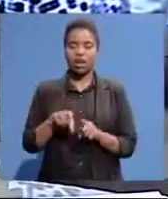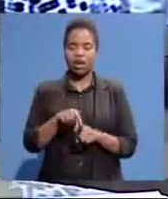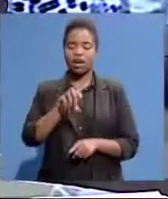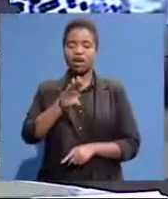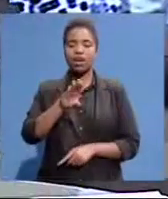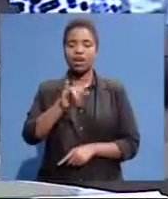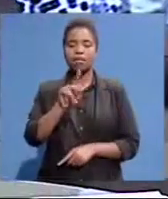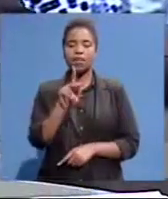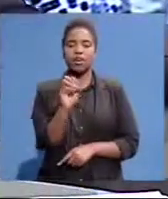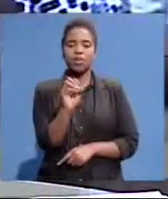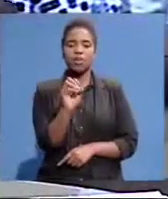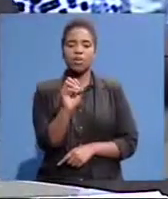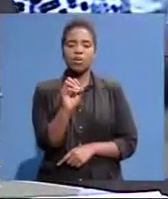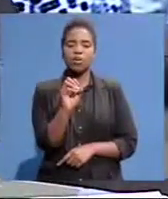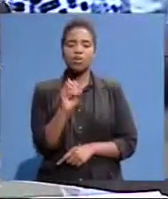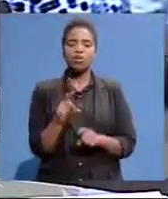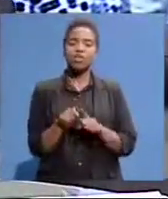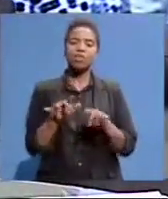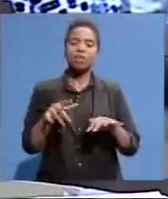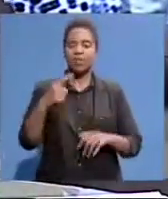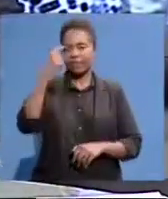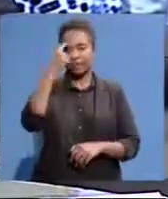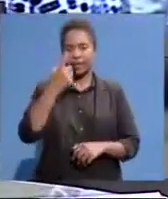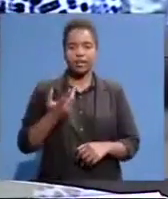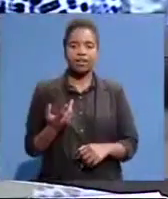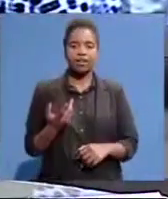know. So as much as people thought we were